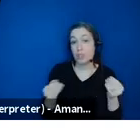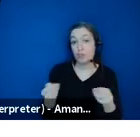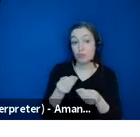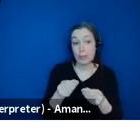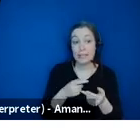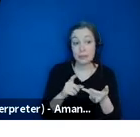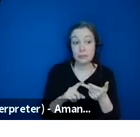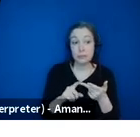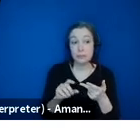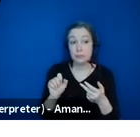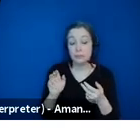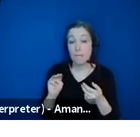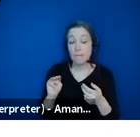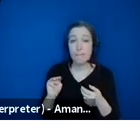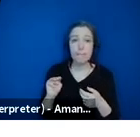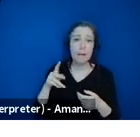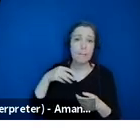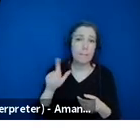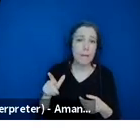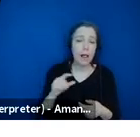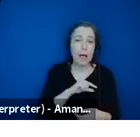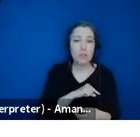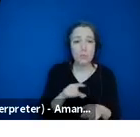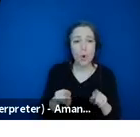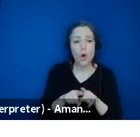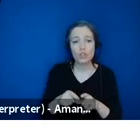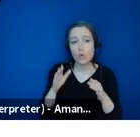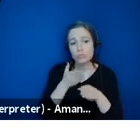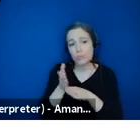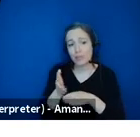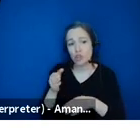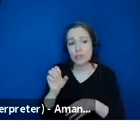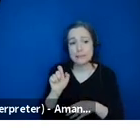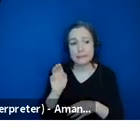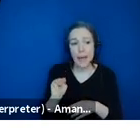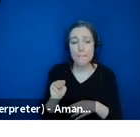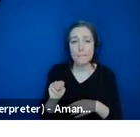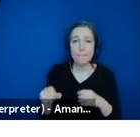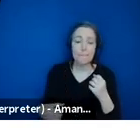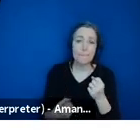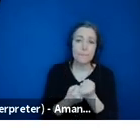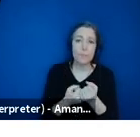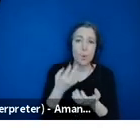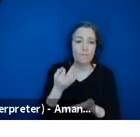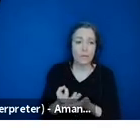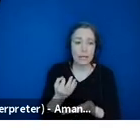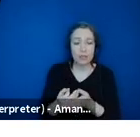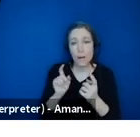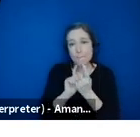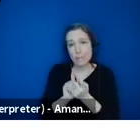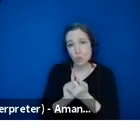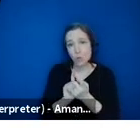Pell eligible and also pursuing a STEM major. It provides additional financial support as well as mentor programs as well.